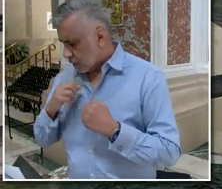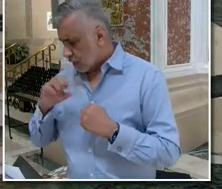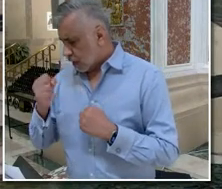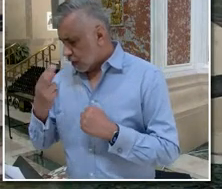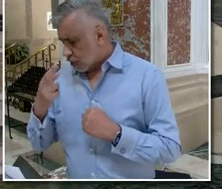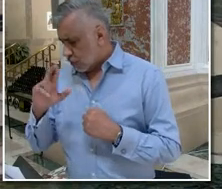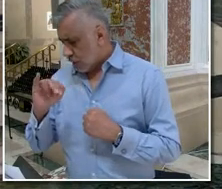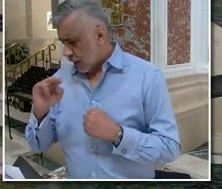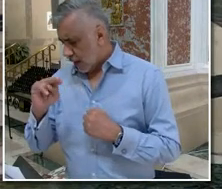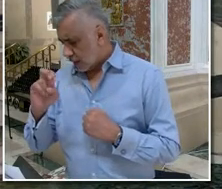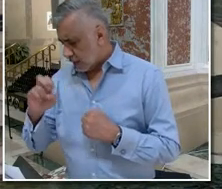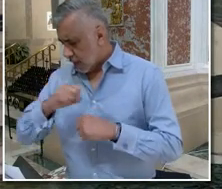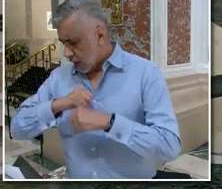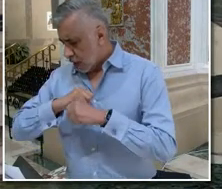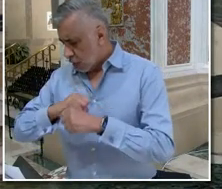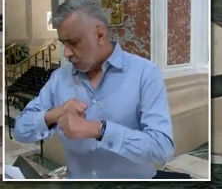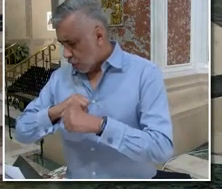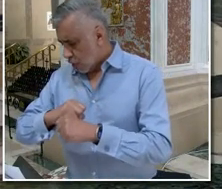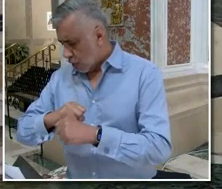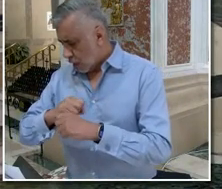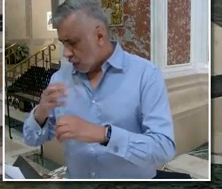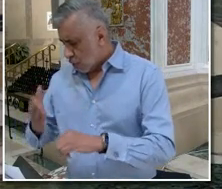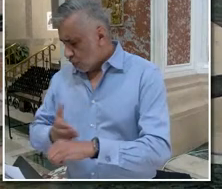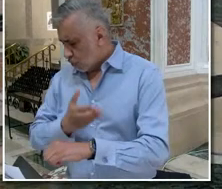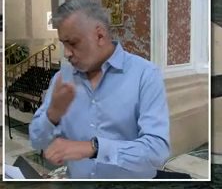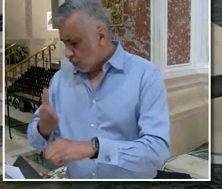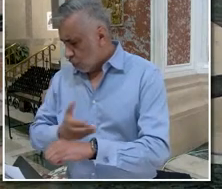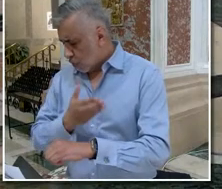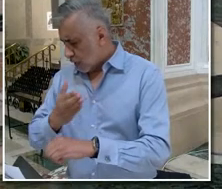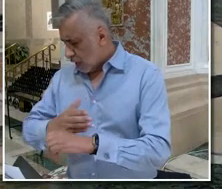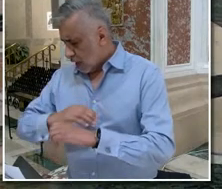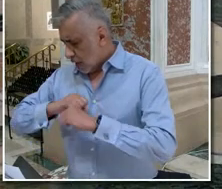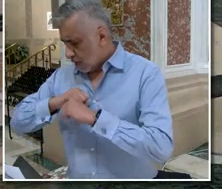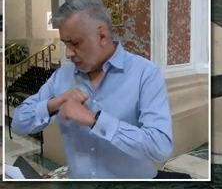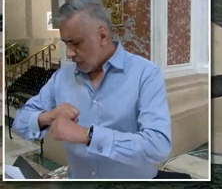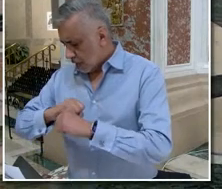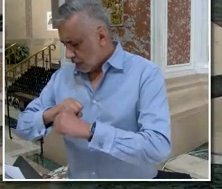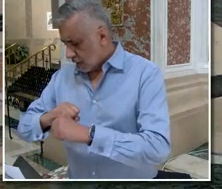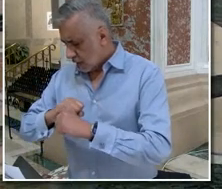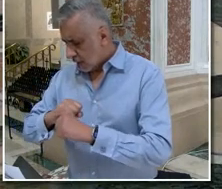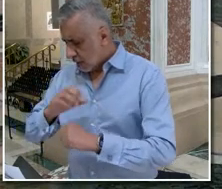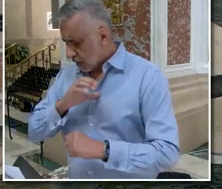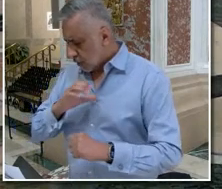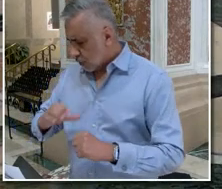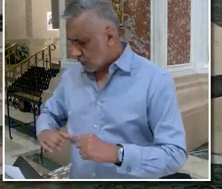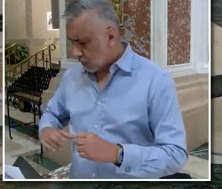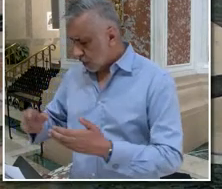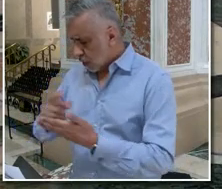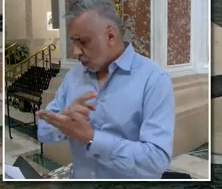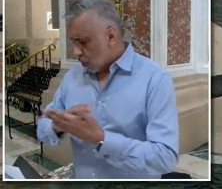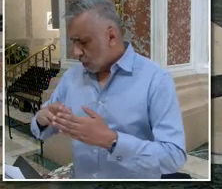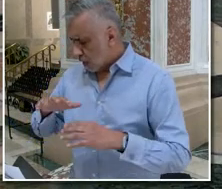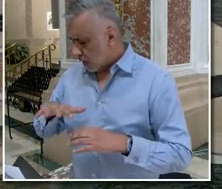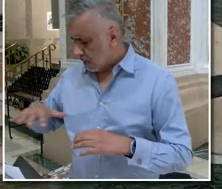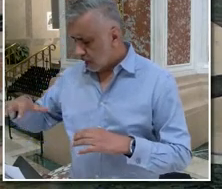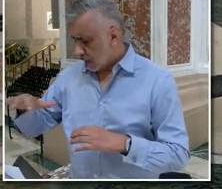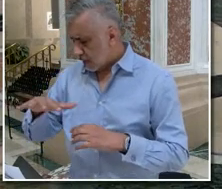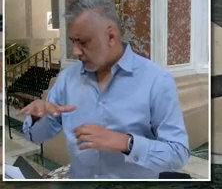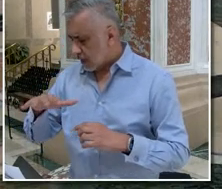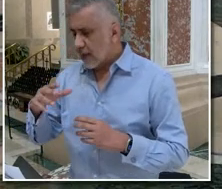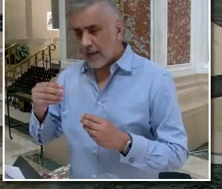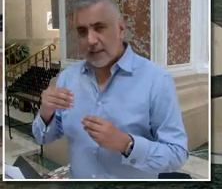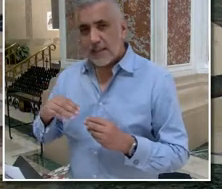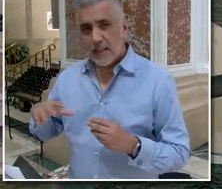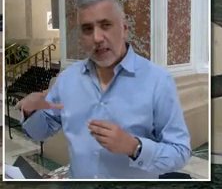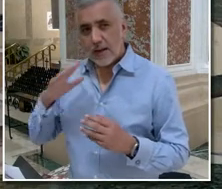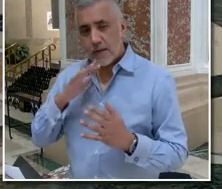shrines and guarding, restoring, and protecting the Christian holy places in the